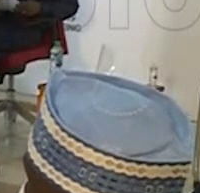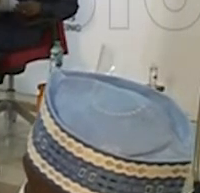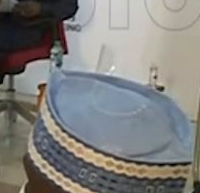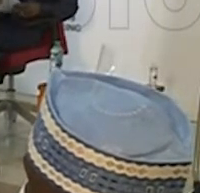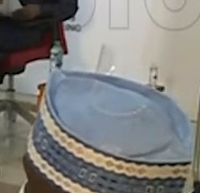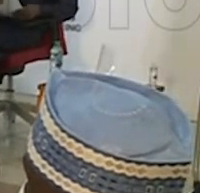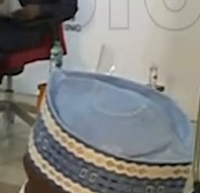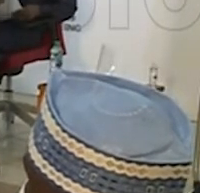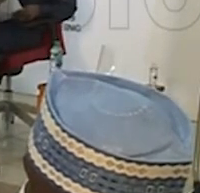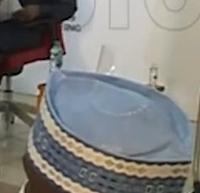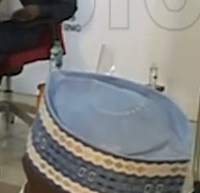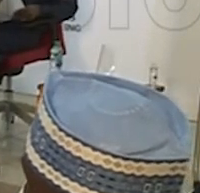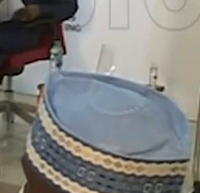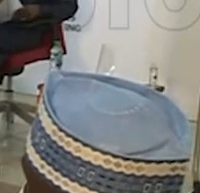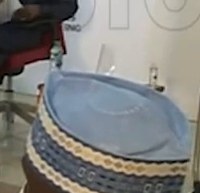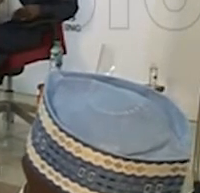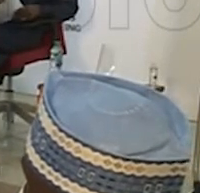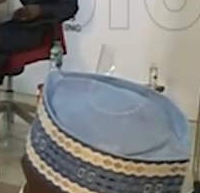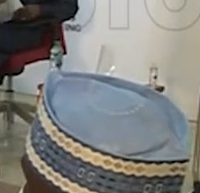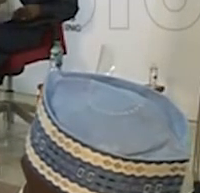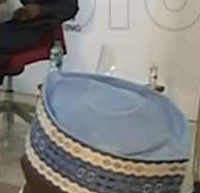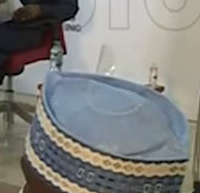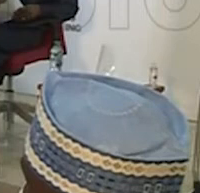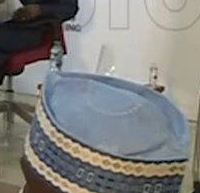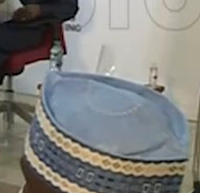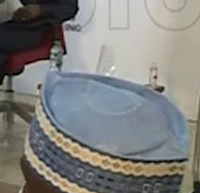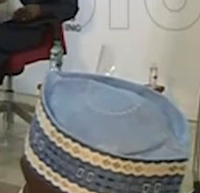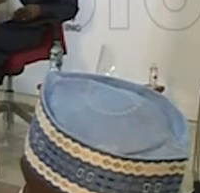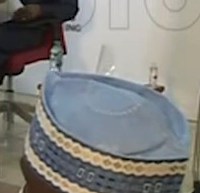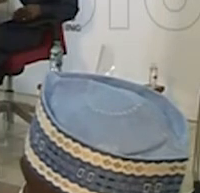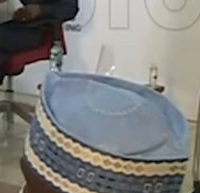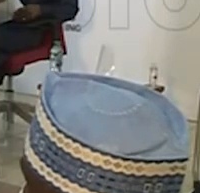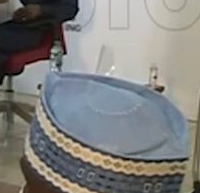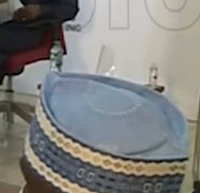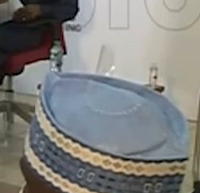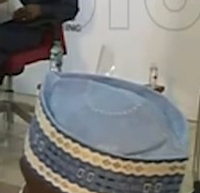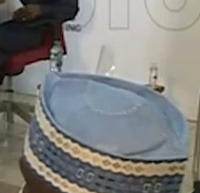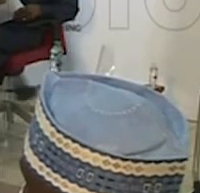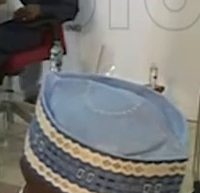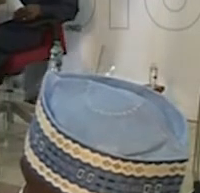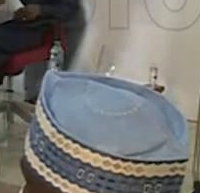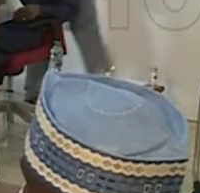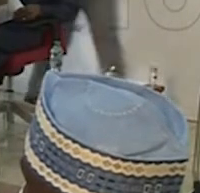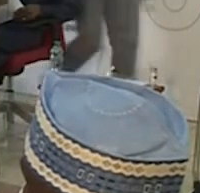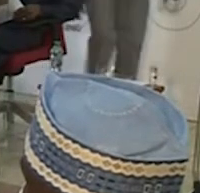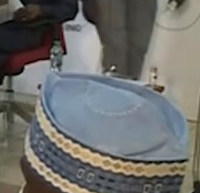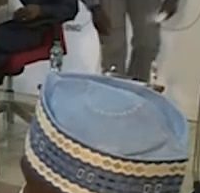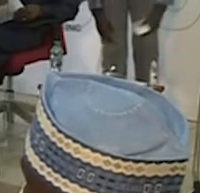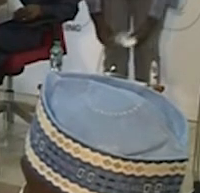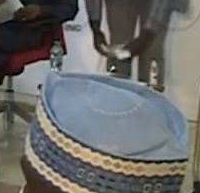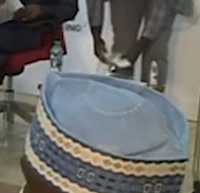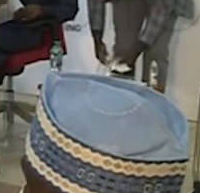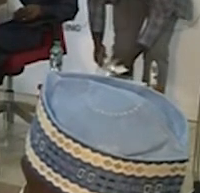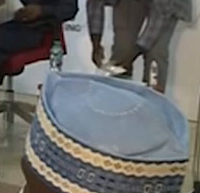The chairman of the Presidential Task Force, honorable ministers, members of the PTF, gentlemen of the press,